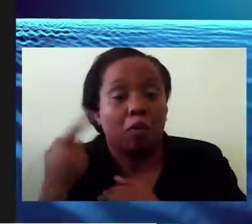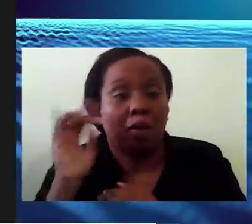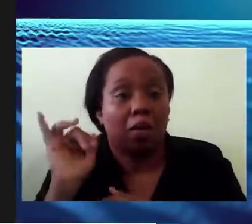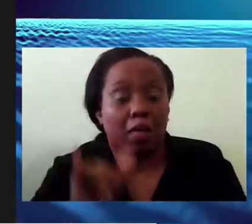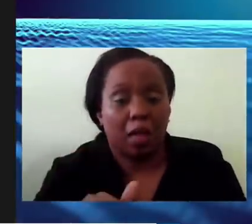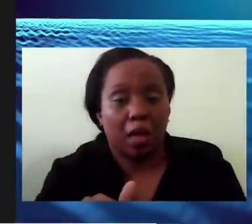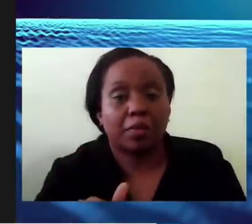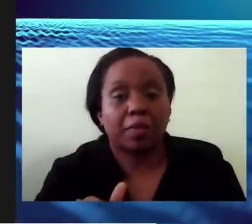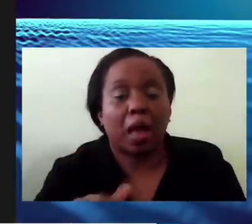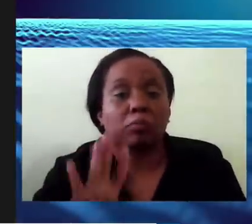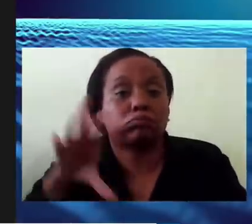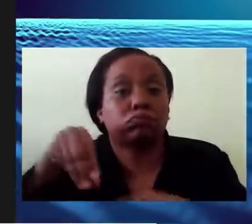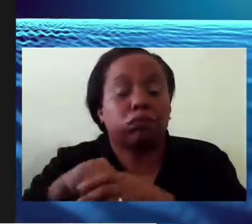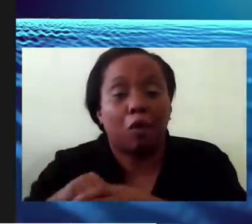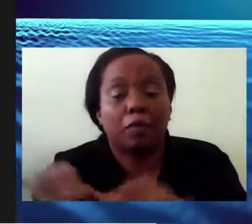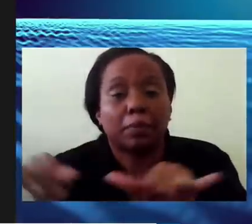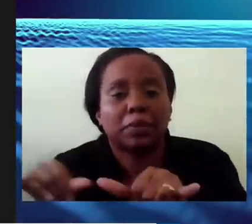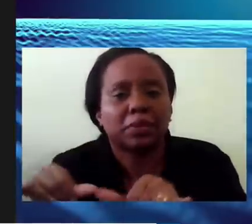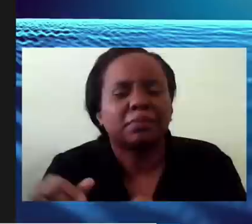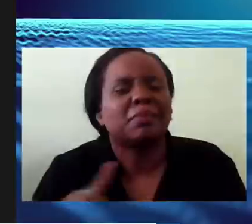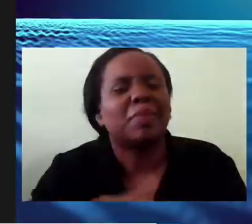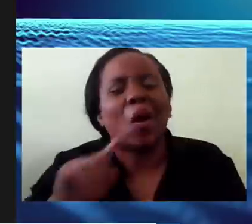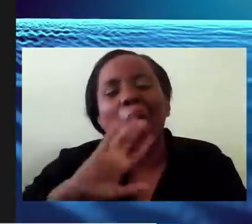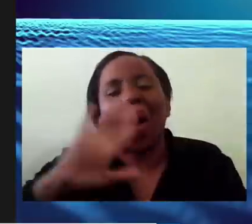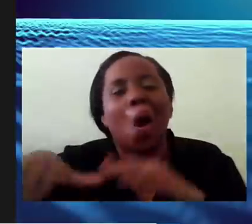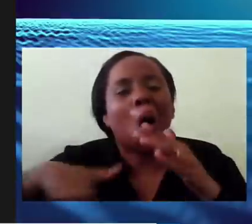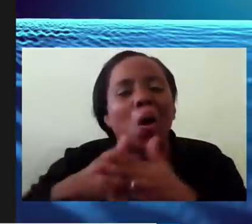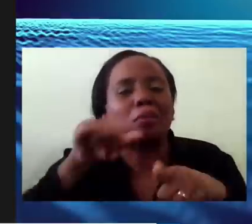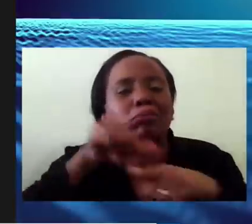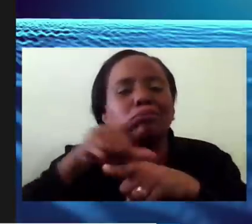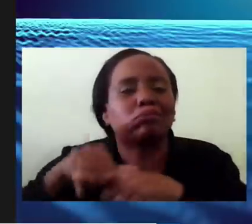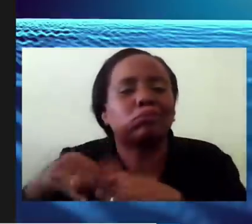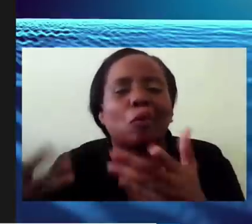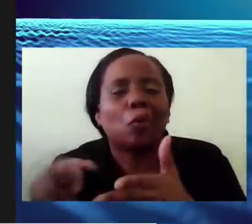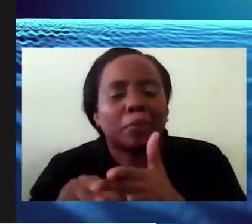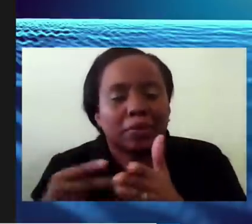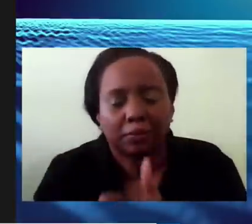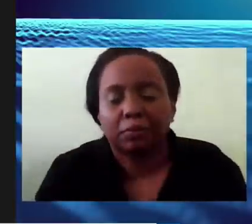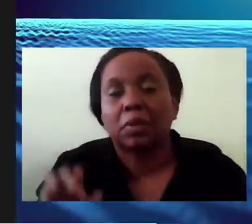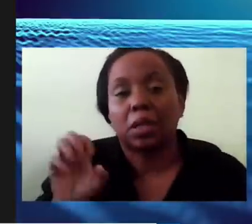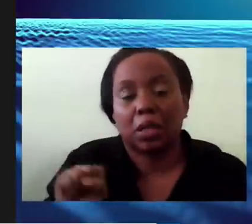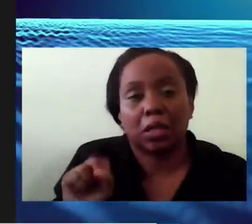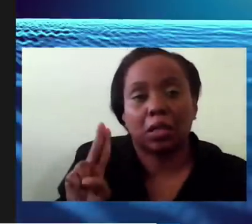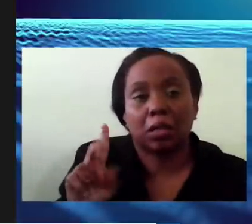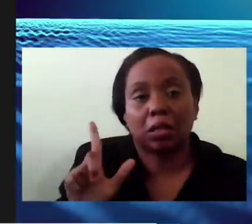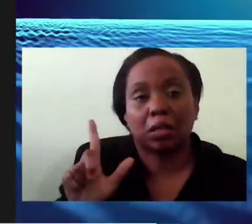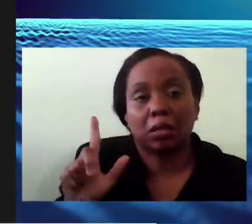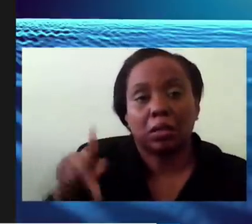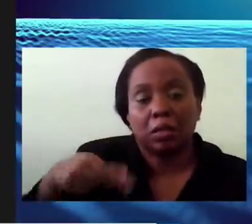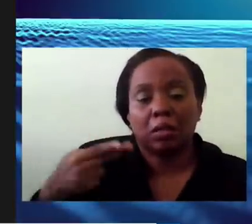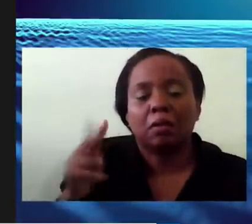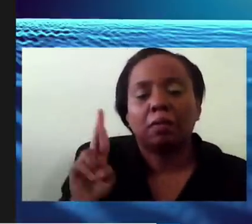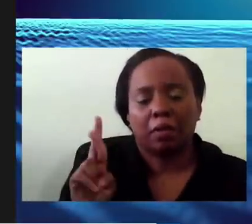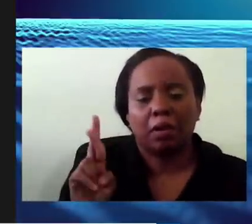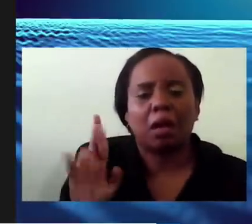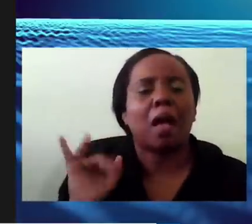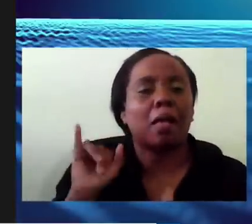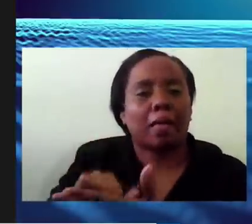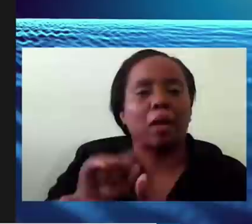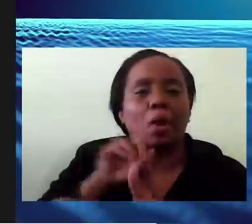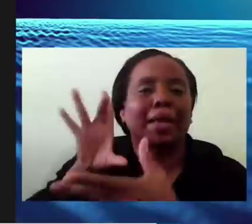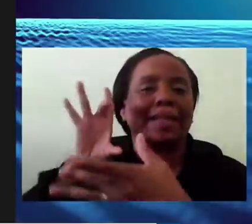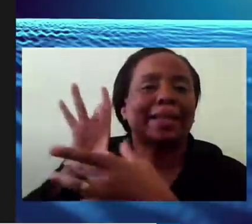So this means, what does this mean? So sulfur dioxide is primarily the sulfur species associated